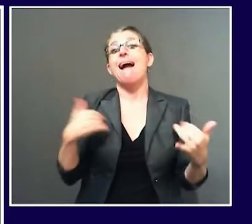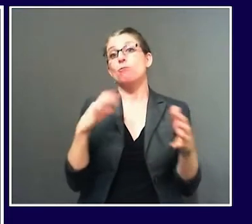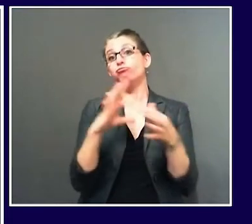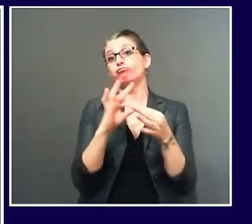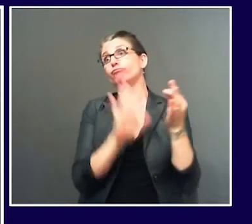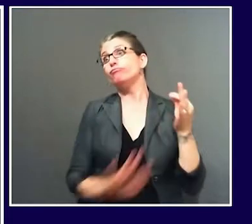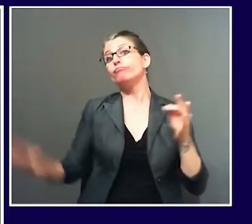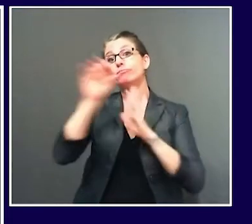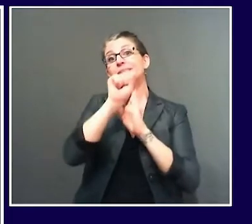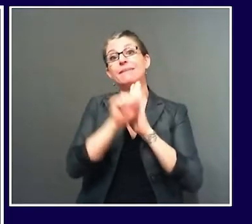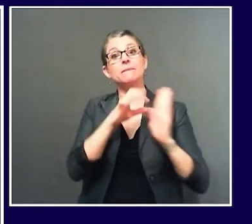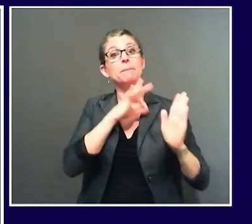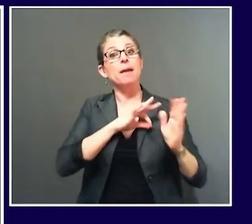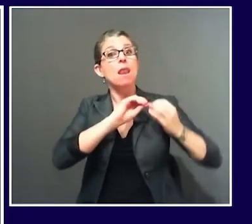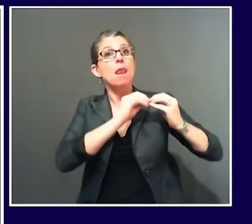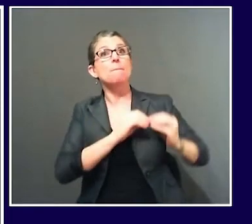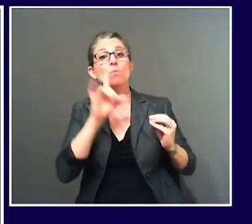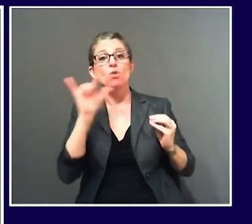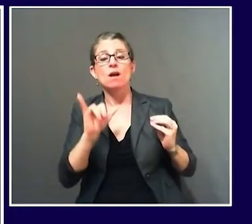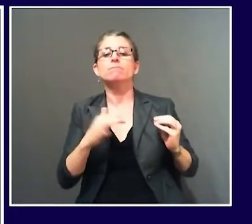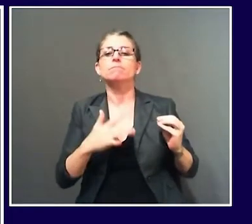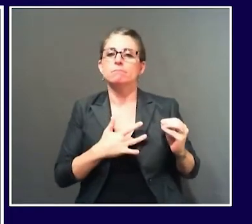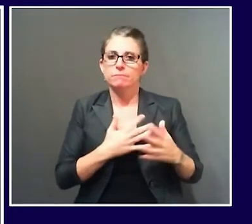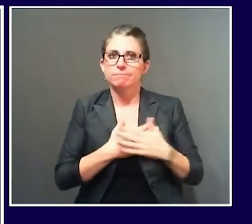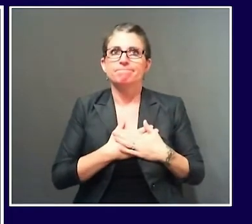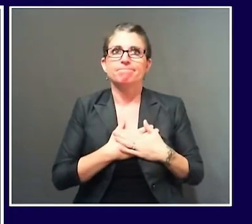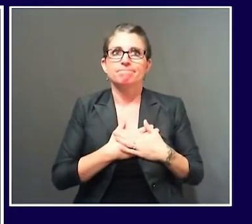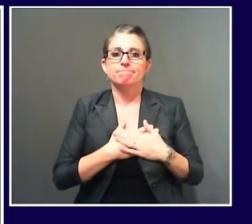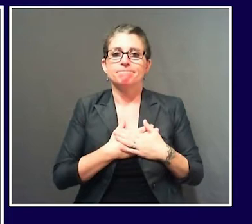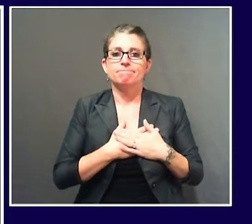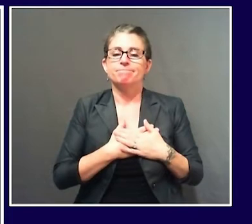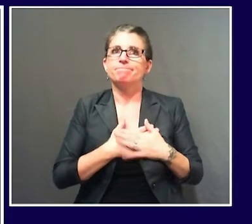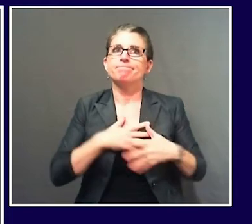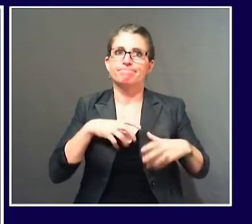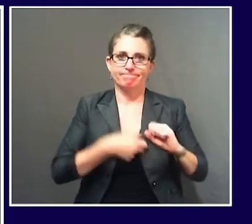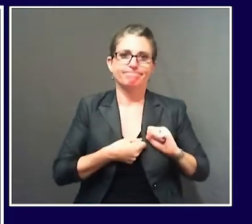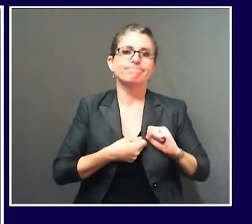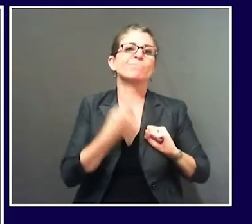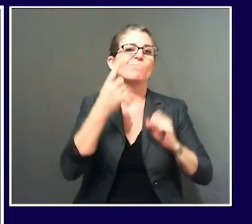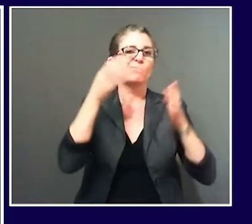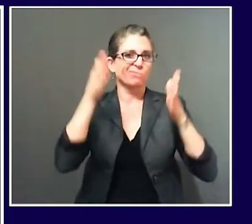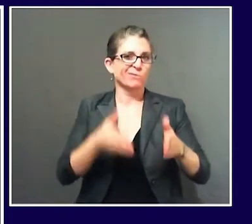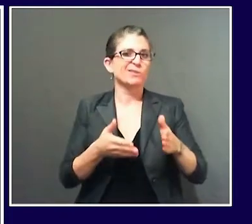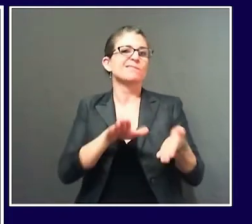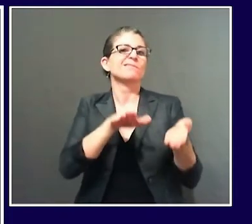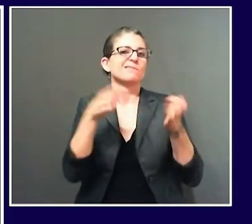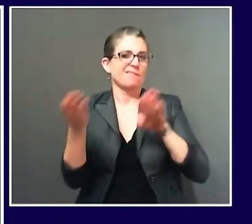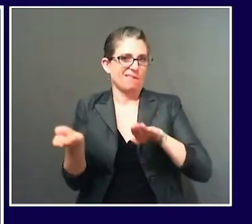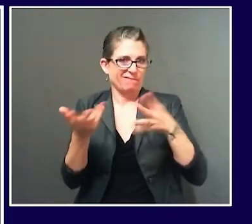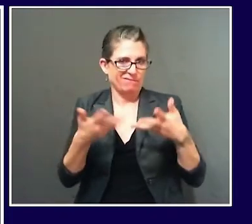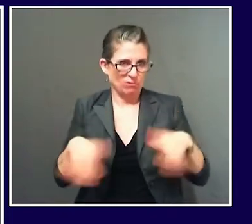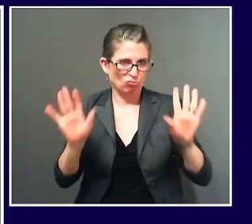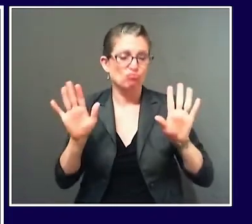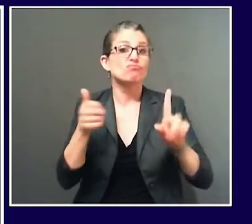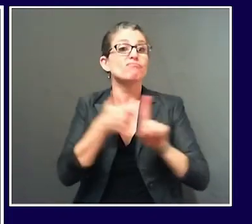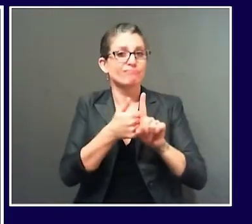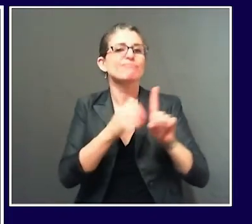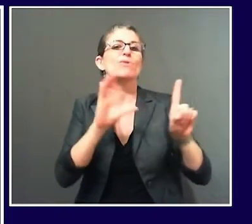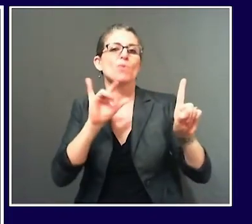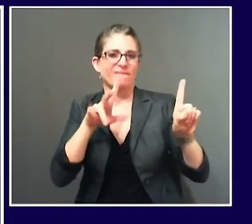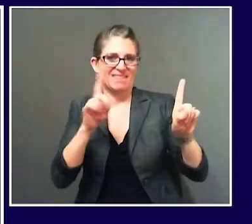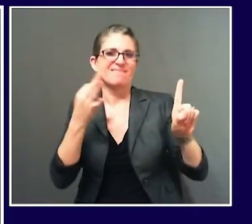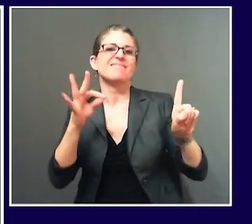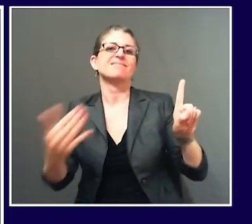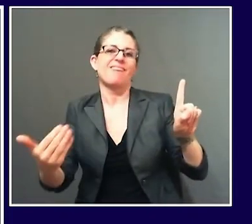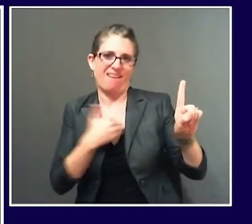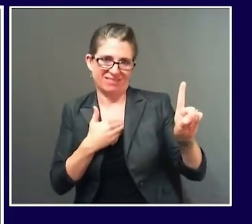Unfortunately, Maine CDC is reporting the passing of another individual with COVID-19. This individual was a woman in